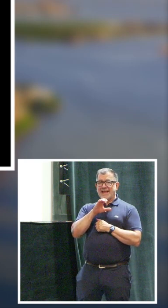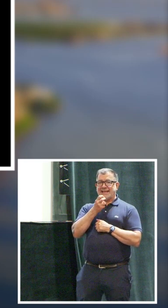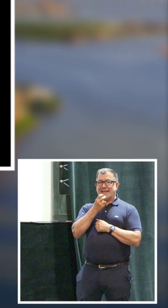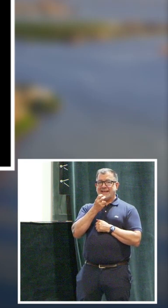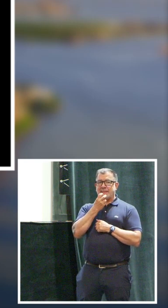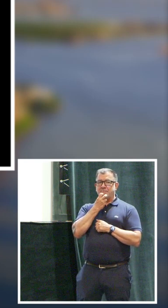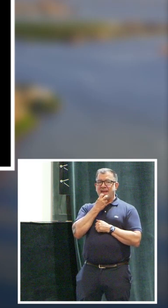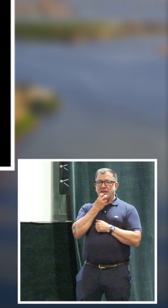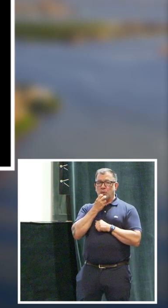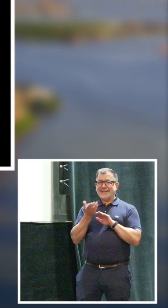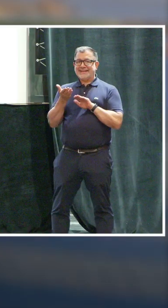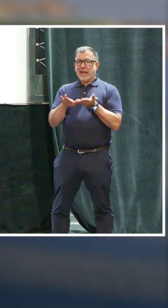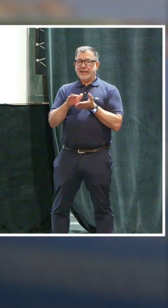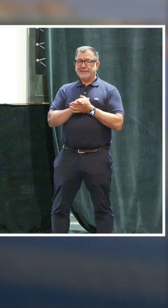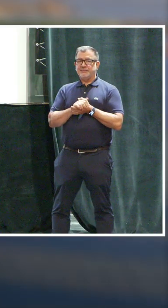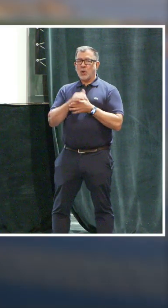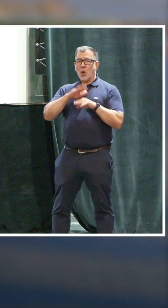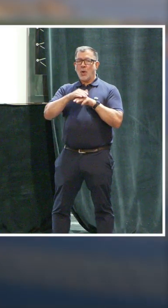The mic's not working?